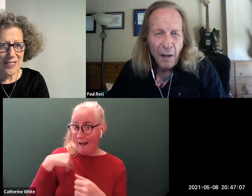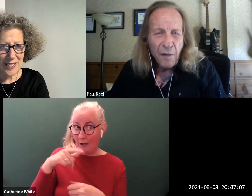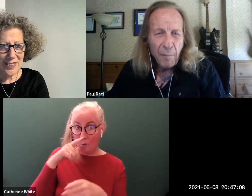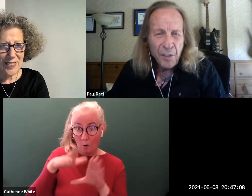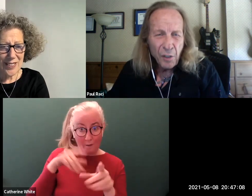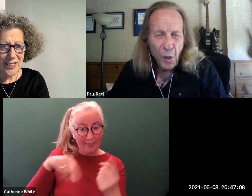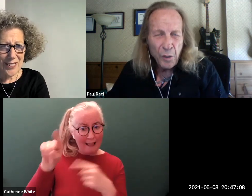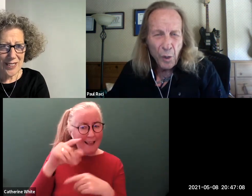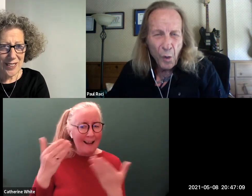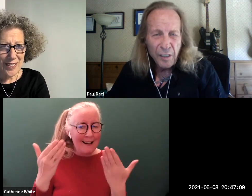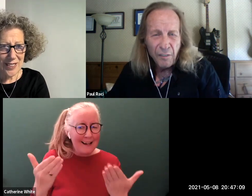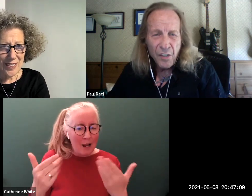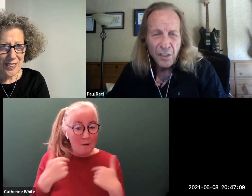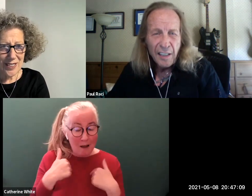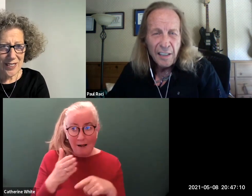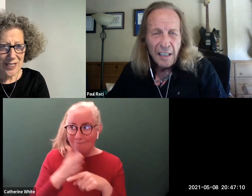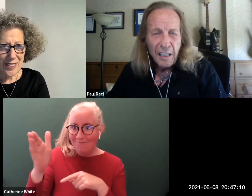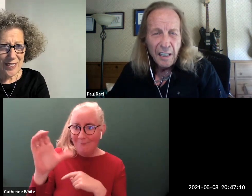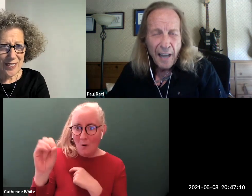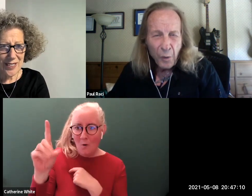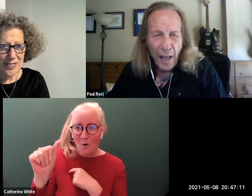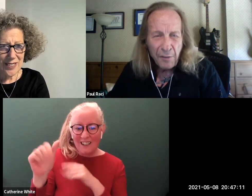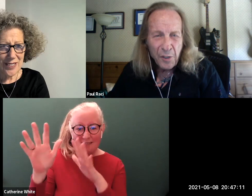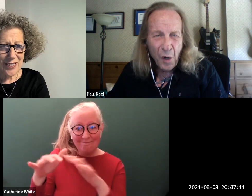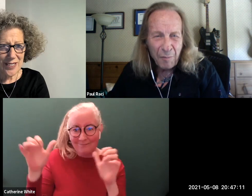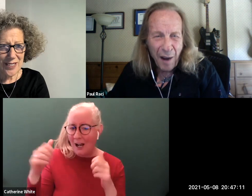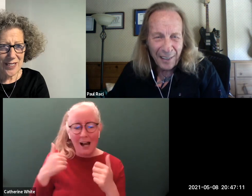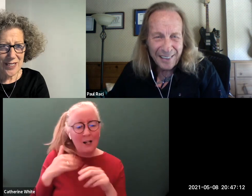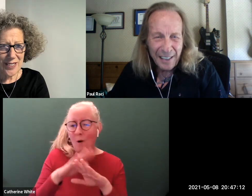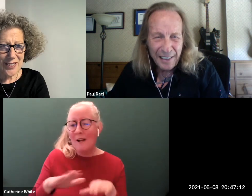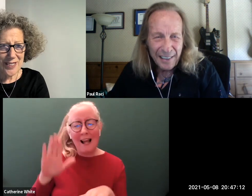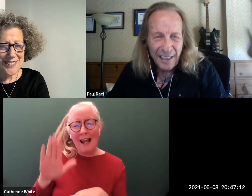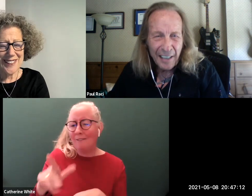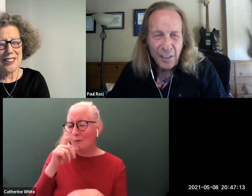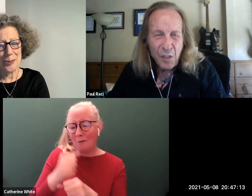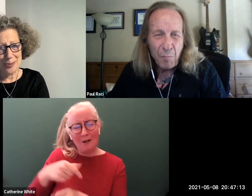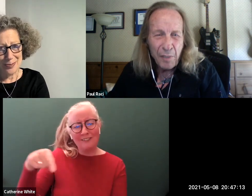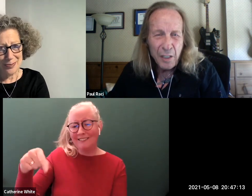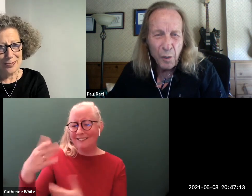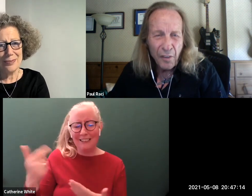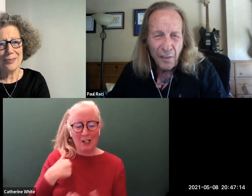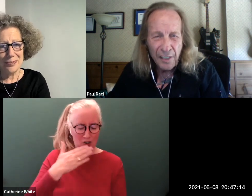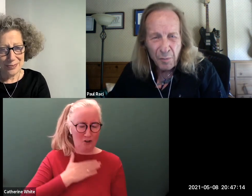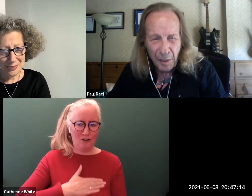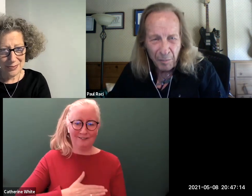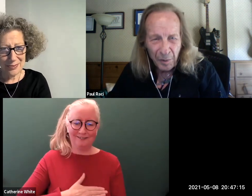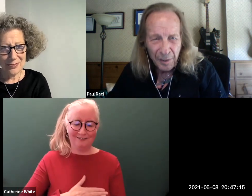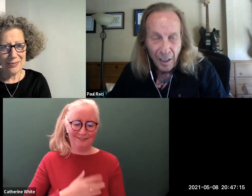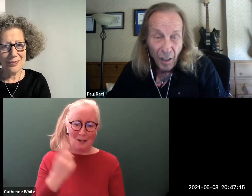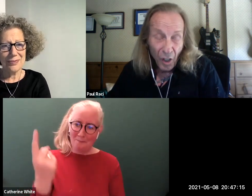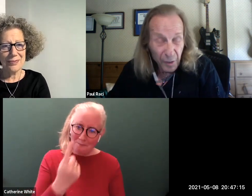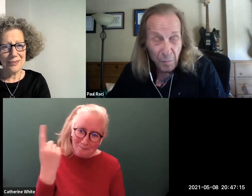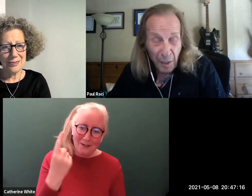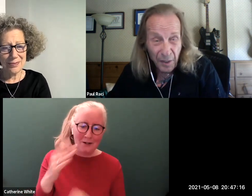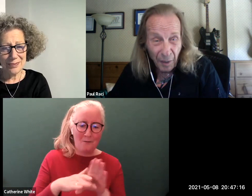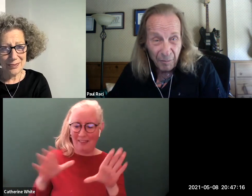now I find myself going to a Coda convention. I don't have to talk about it. I Yeah. can just be with these people.